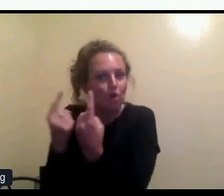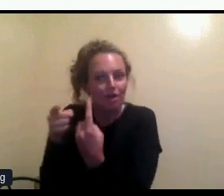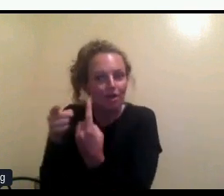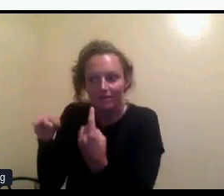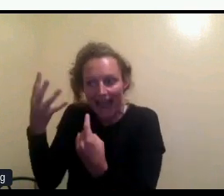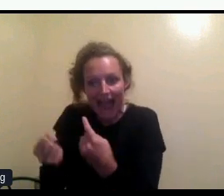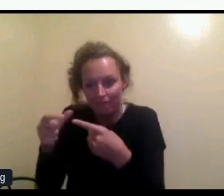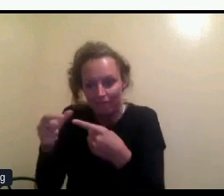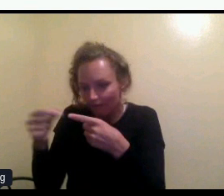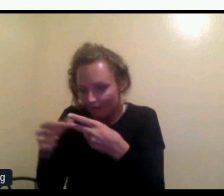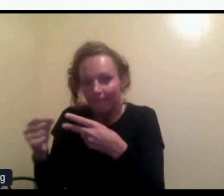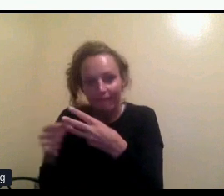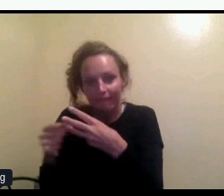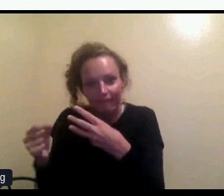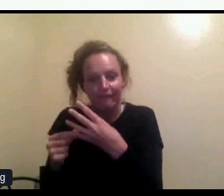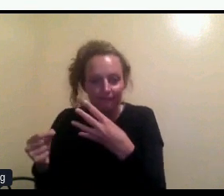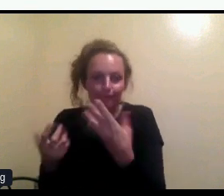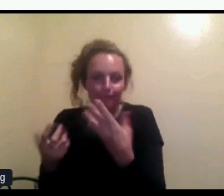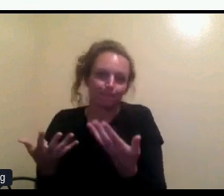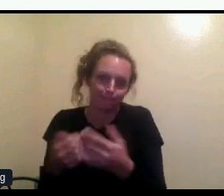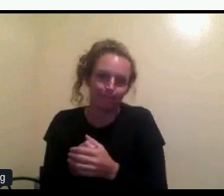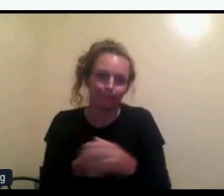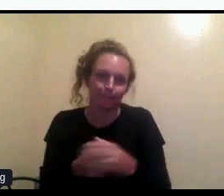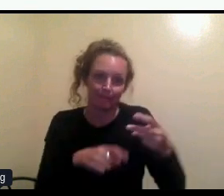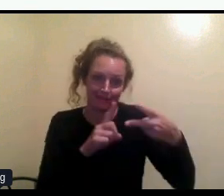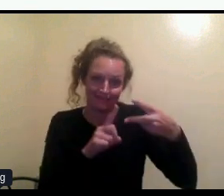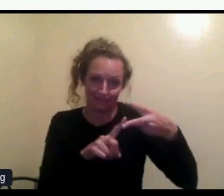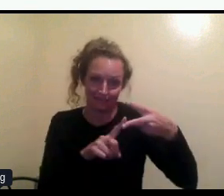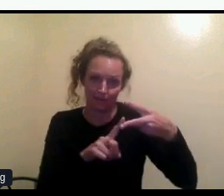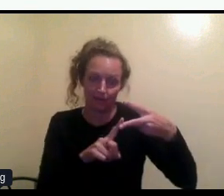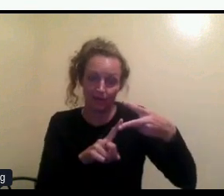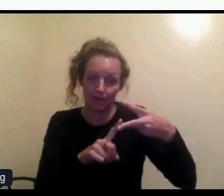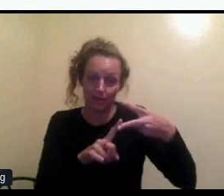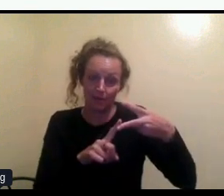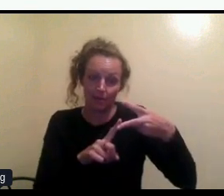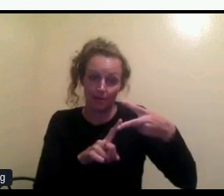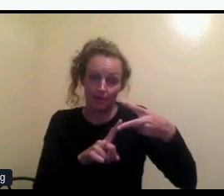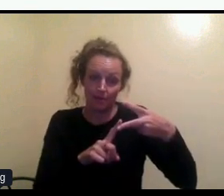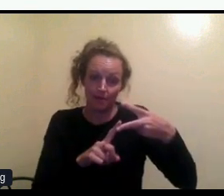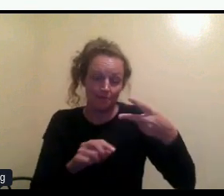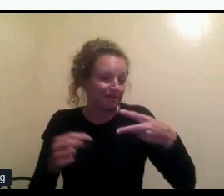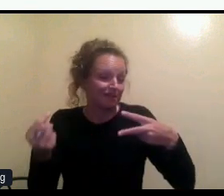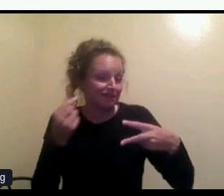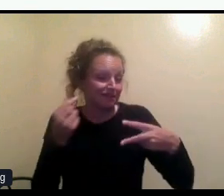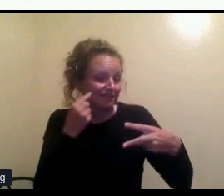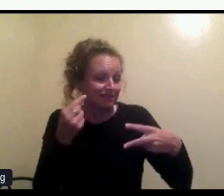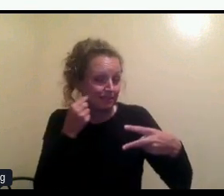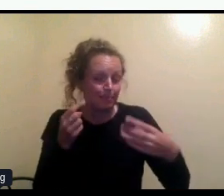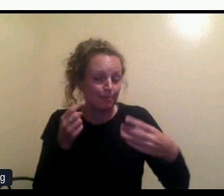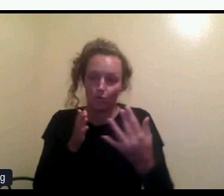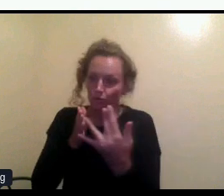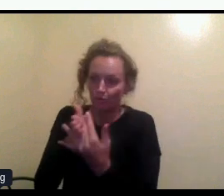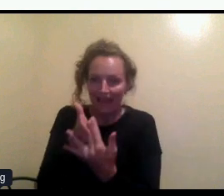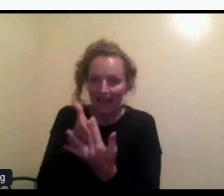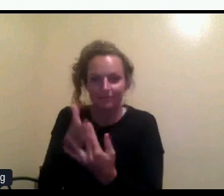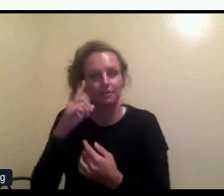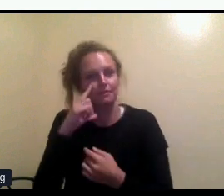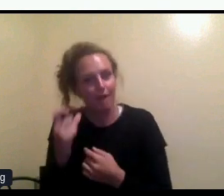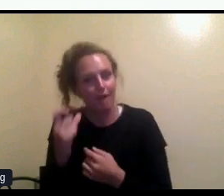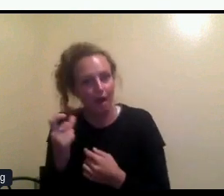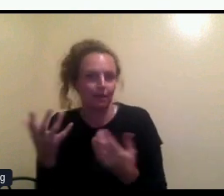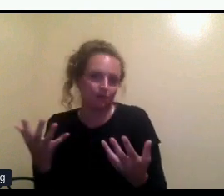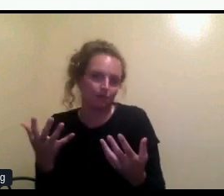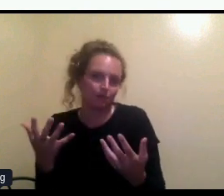Secondly, making it simple to find and access the right information is the largest step businesses can take to make buying technology easier for disabled